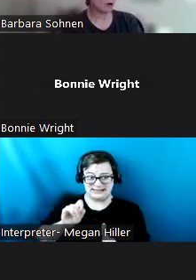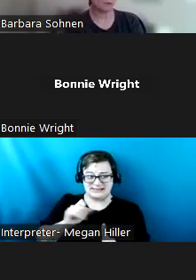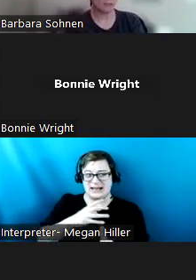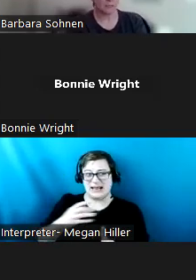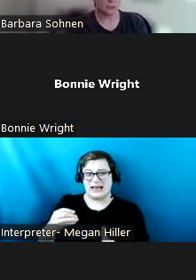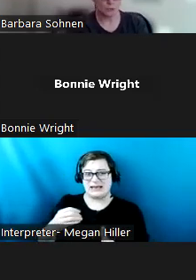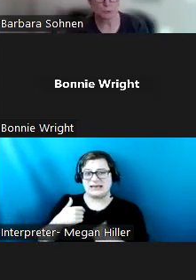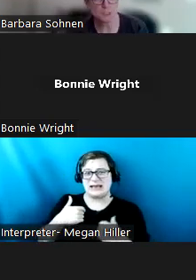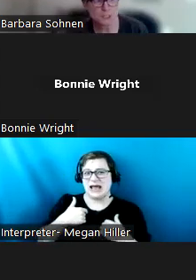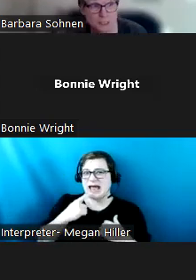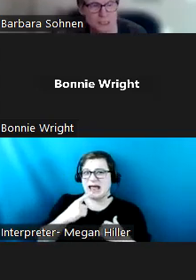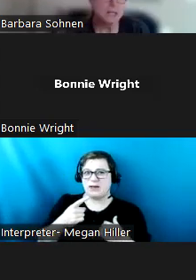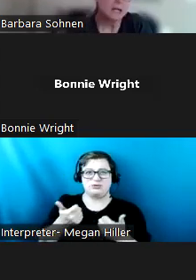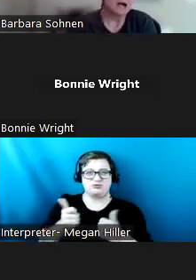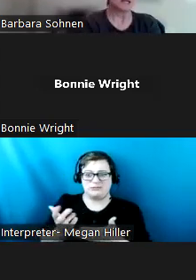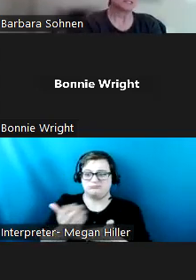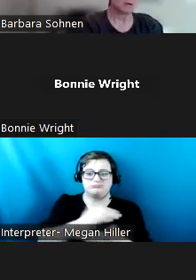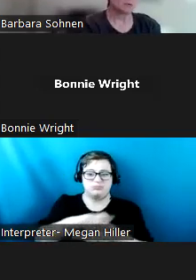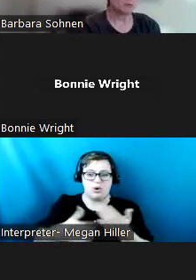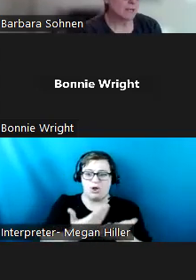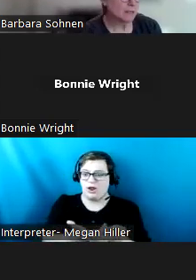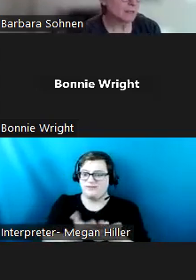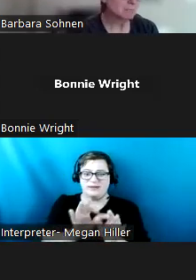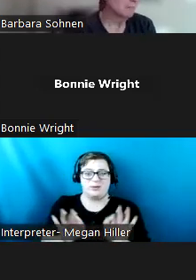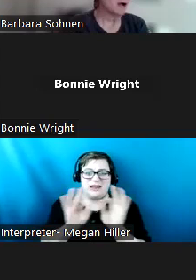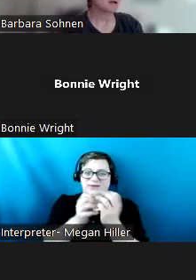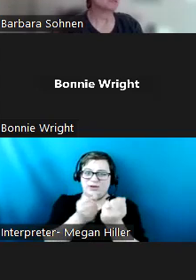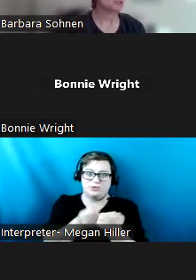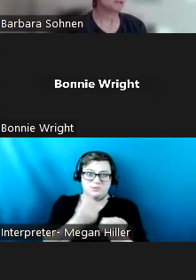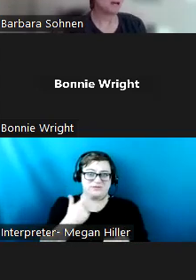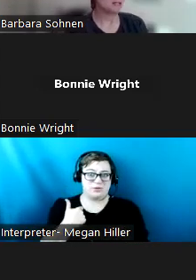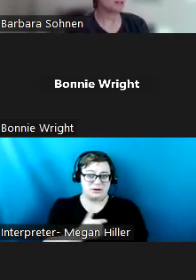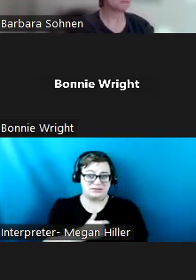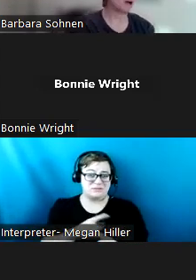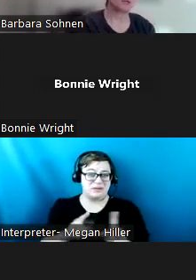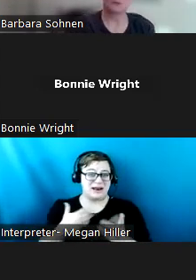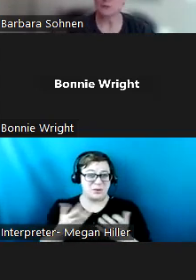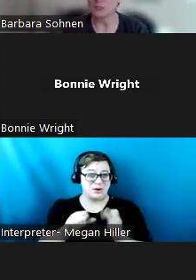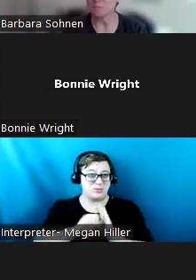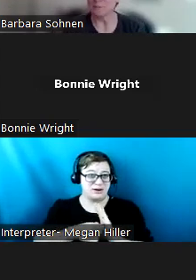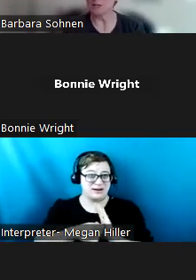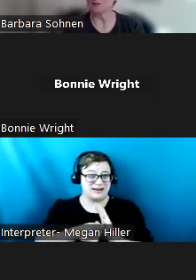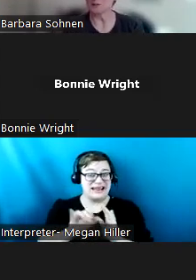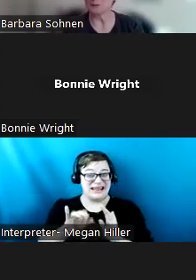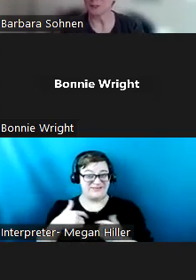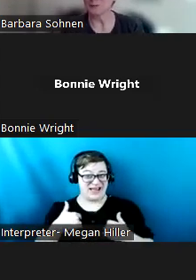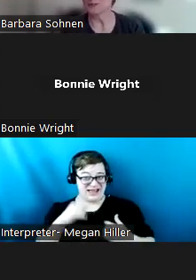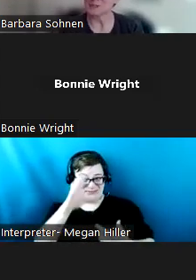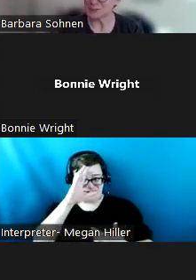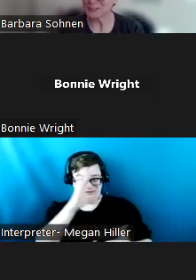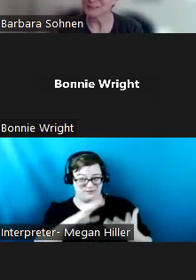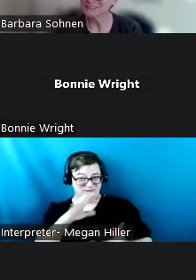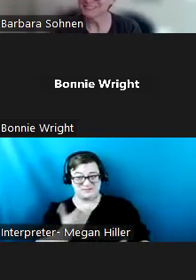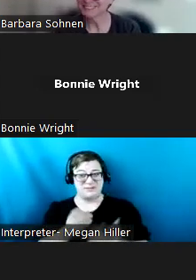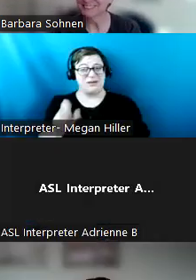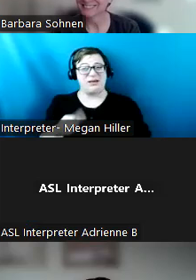get all the relevant endorsements to us. I guess I would point out that I'm assuming that if I'm confused, there might be others who are confused